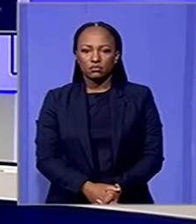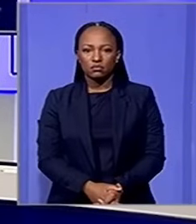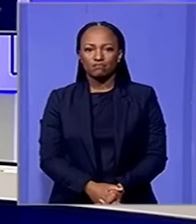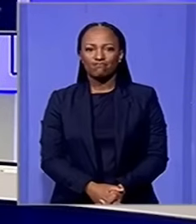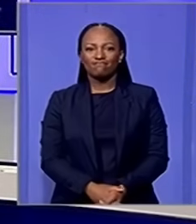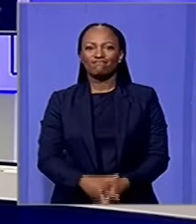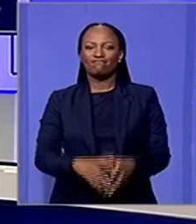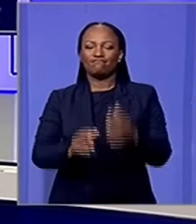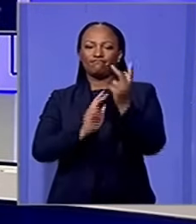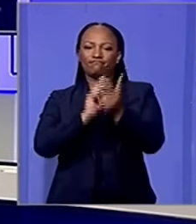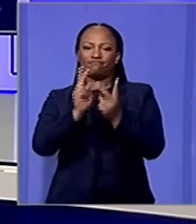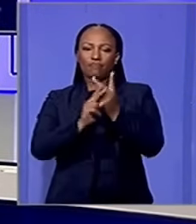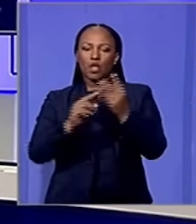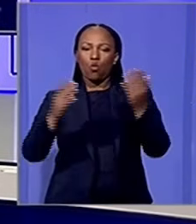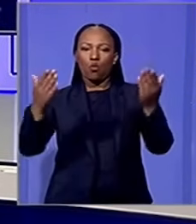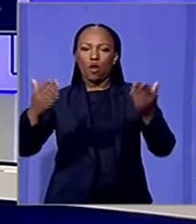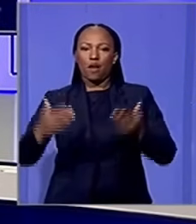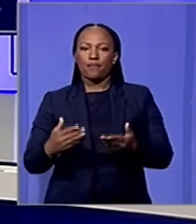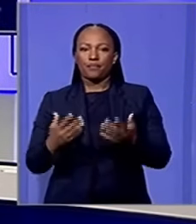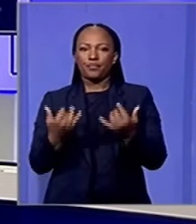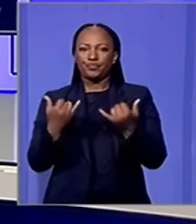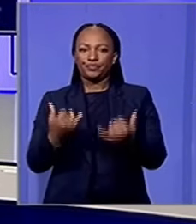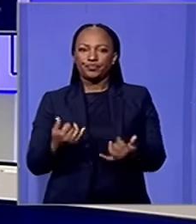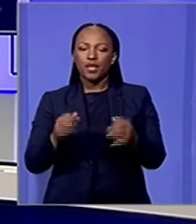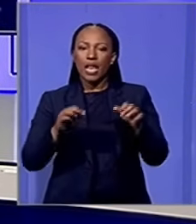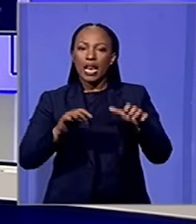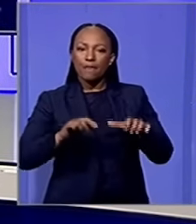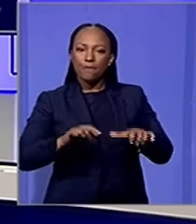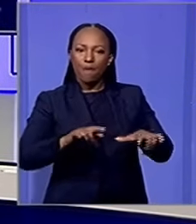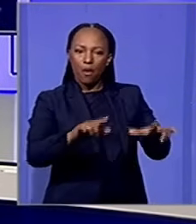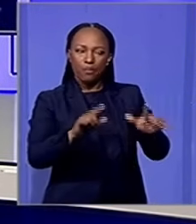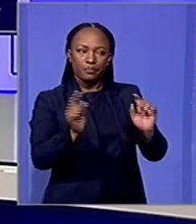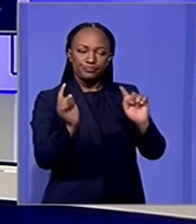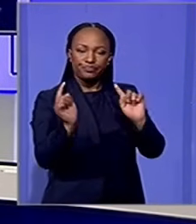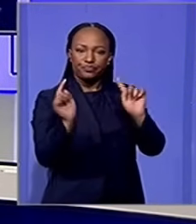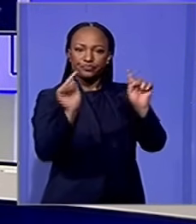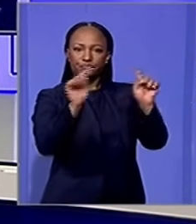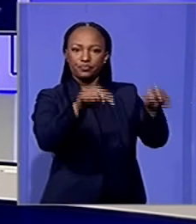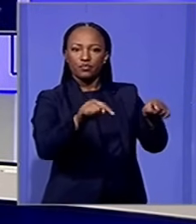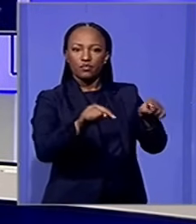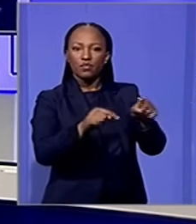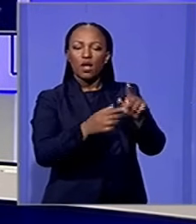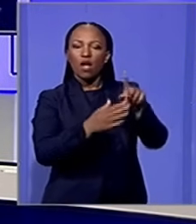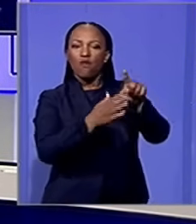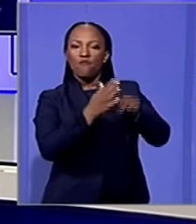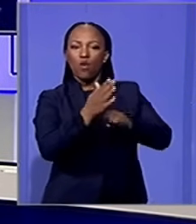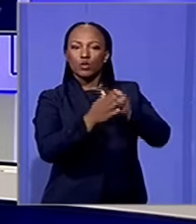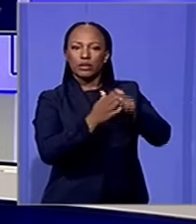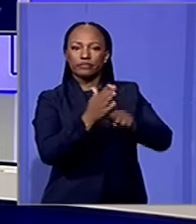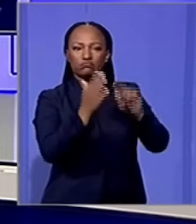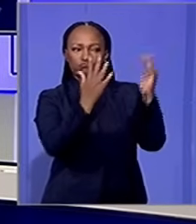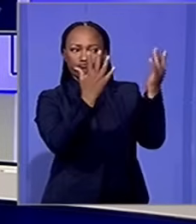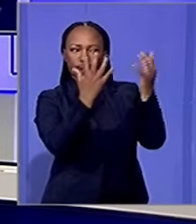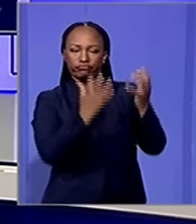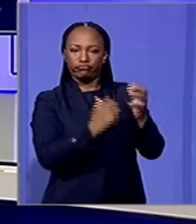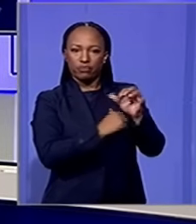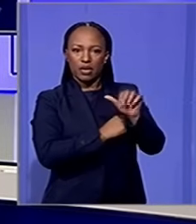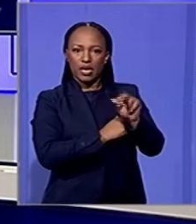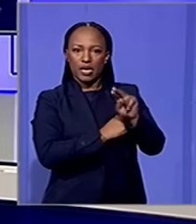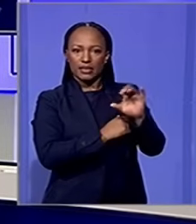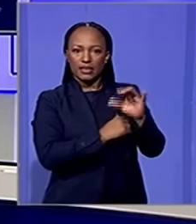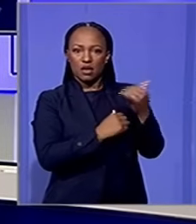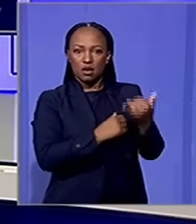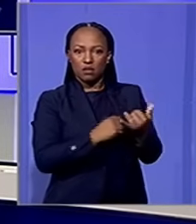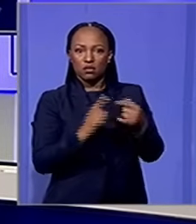Bešong re sa buša re le amogela bjalo re hlodumela gae provinseng ya Limpopo fao go balwa ga diboutu go sa tsene go fase. ANC e di goga go pele